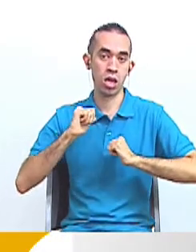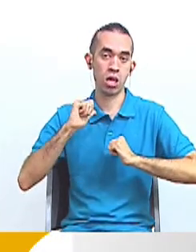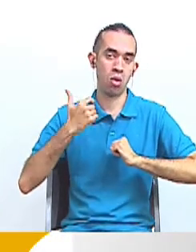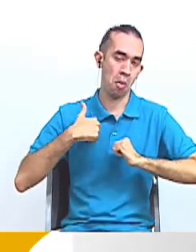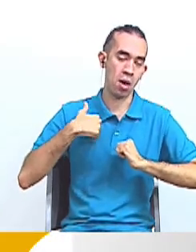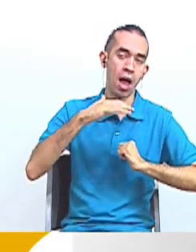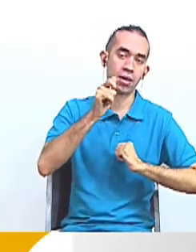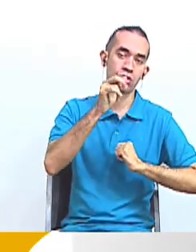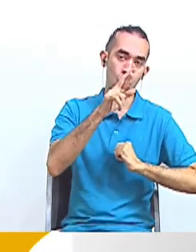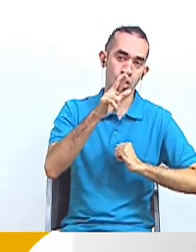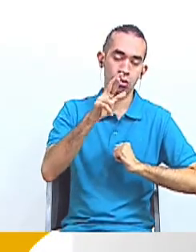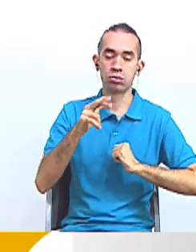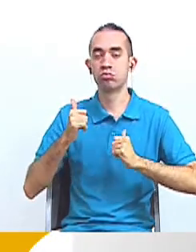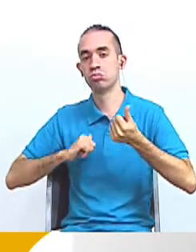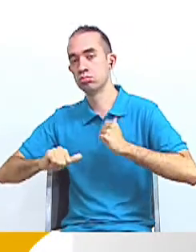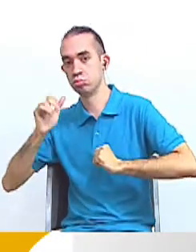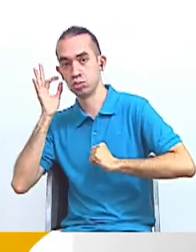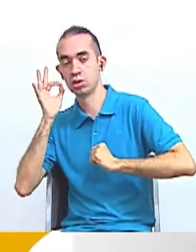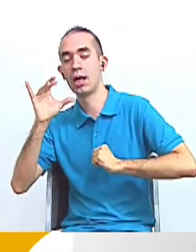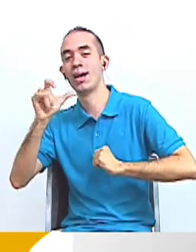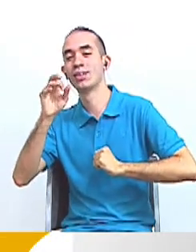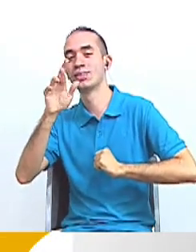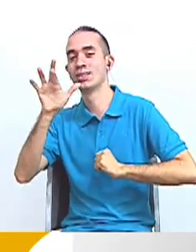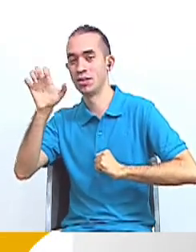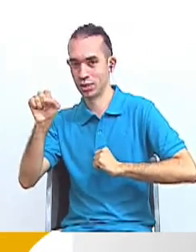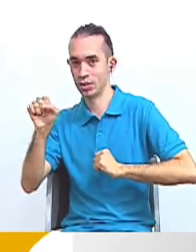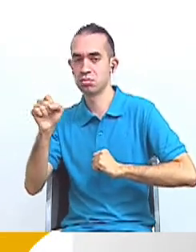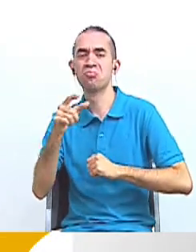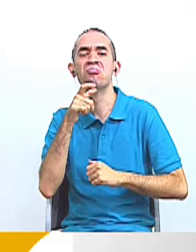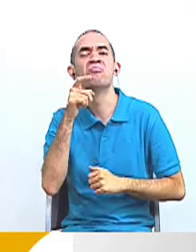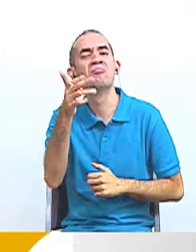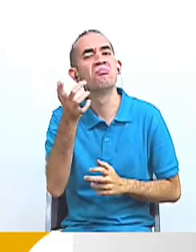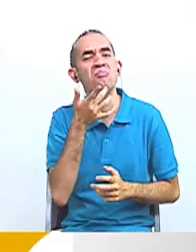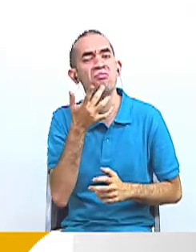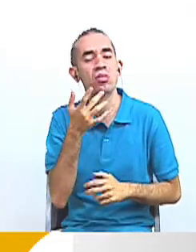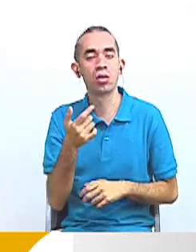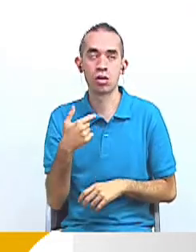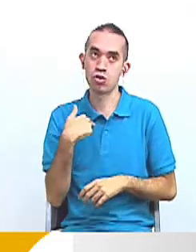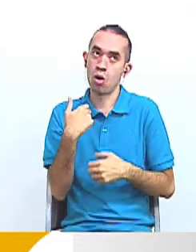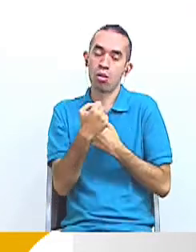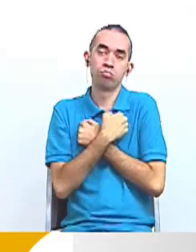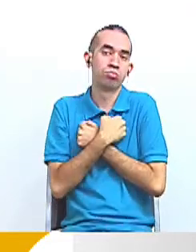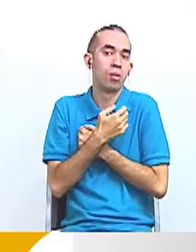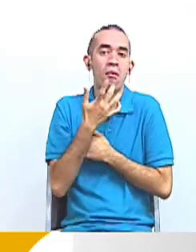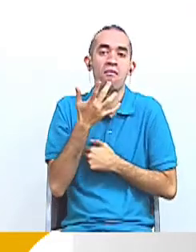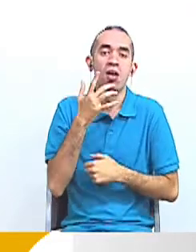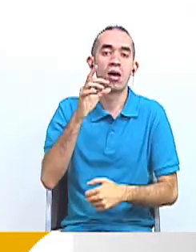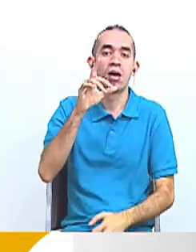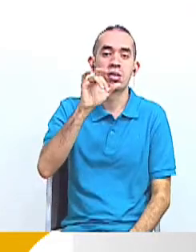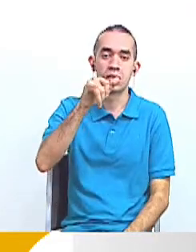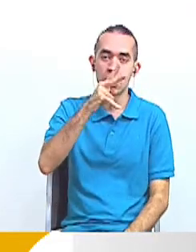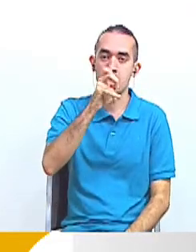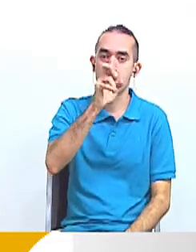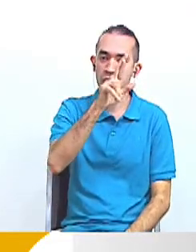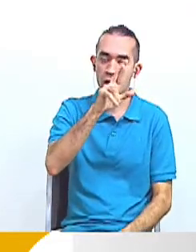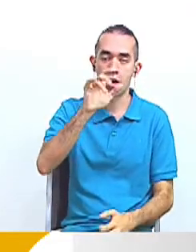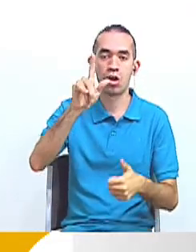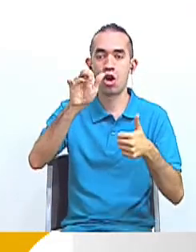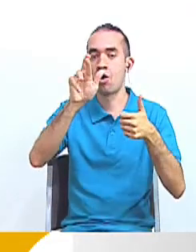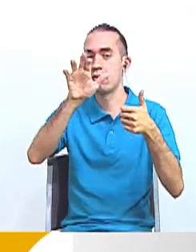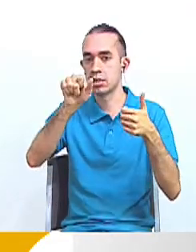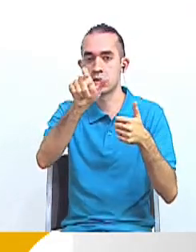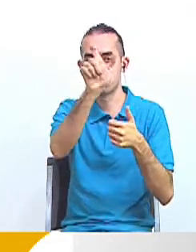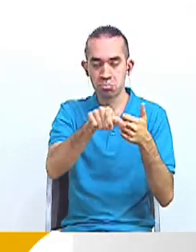actress? Let me tell you, my favorite actress, Jennifer Lawrence. I also like some other people like Meryl Streep,